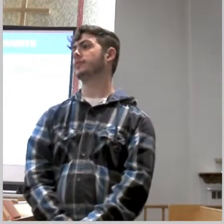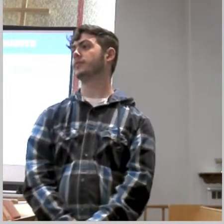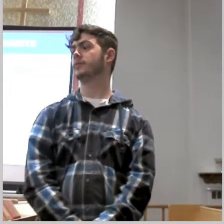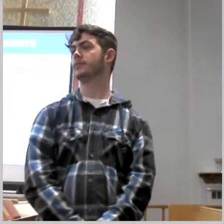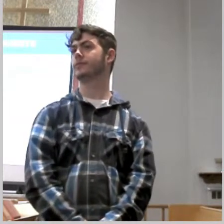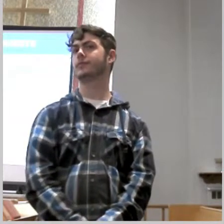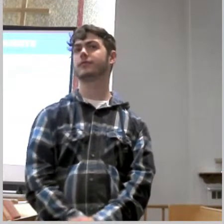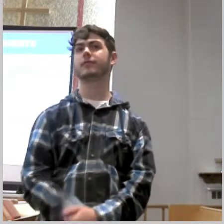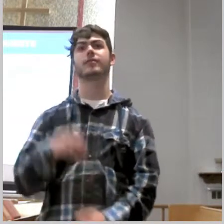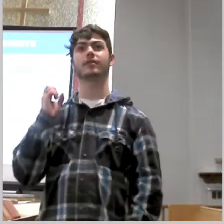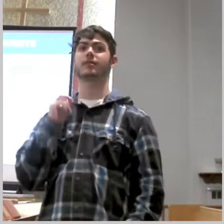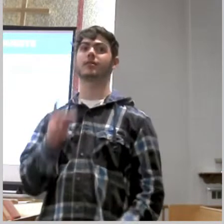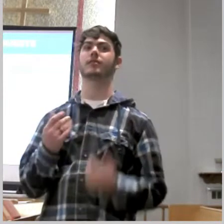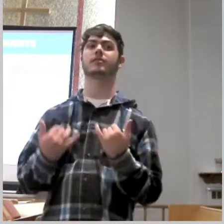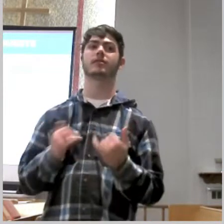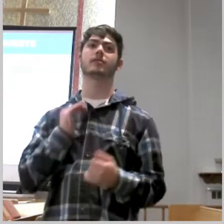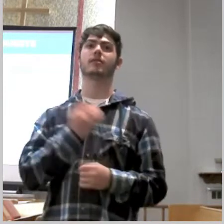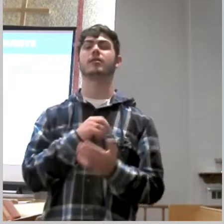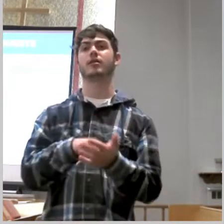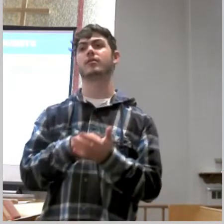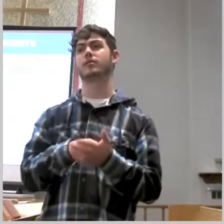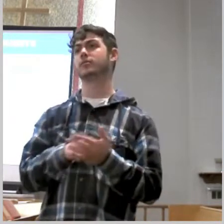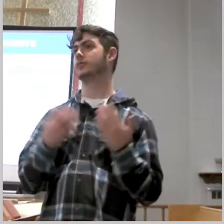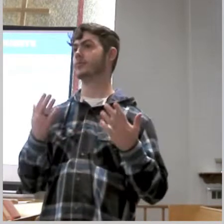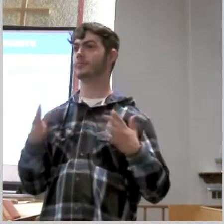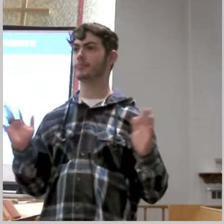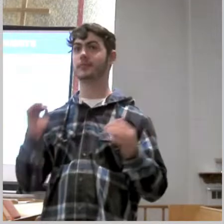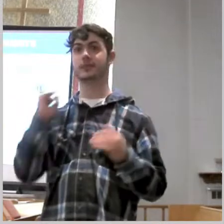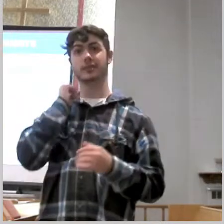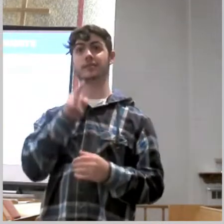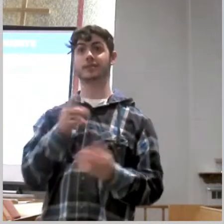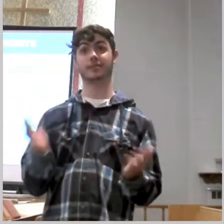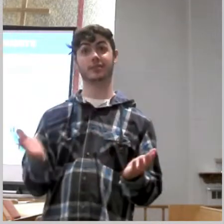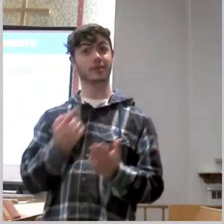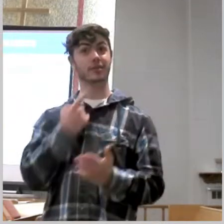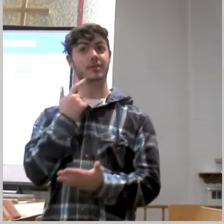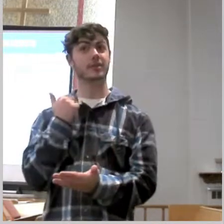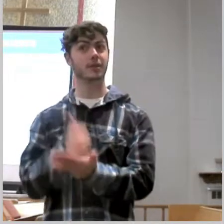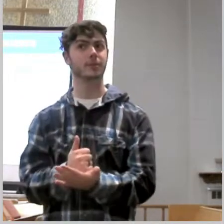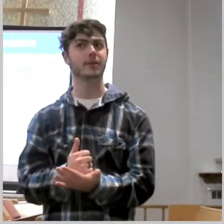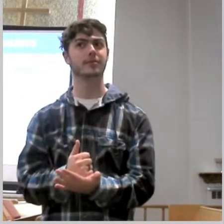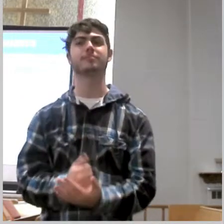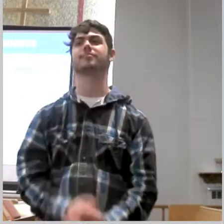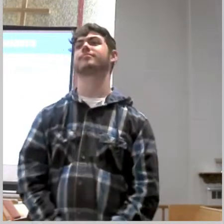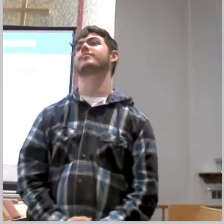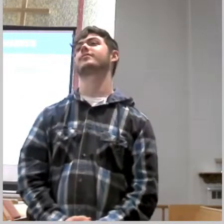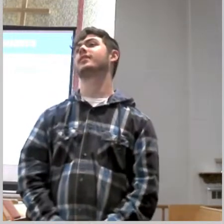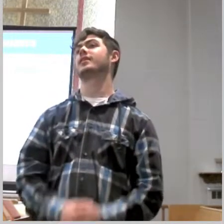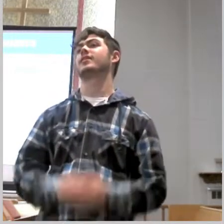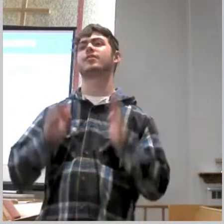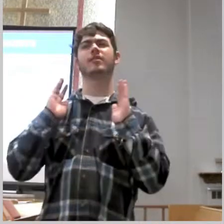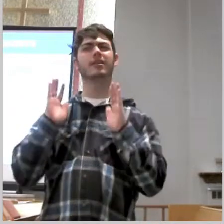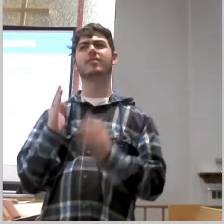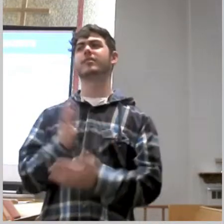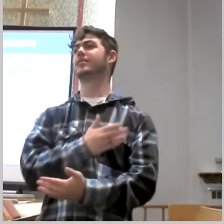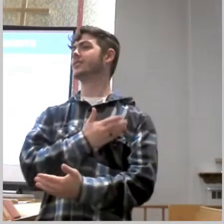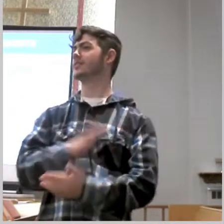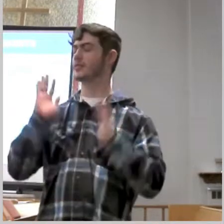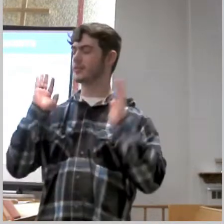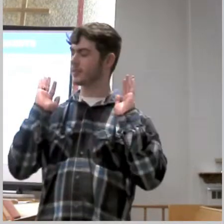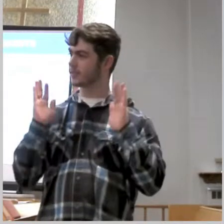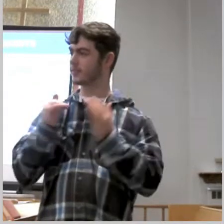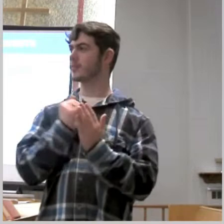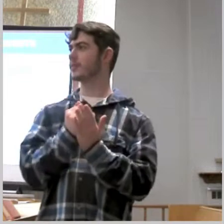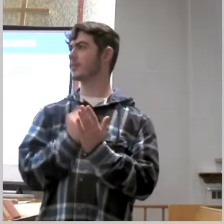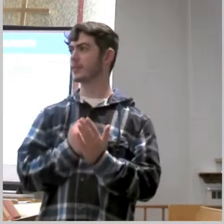All right, folks, that's bringing our worship services towards a close. If you were encouraged, say amen. Amen. Some great songs and some great lessons.